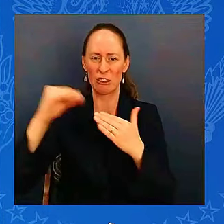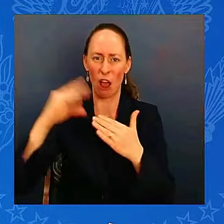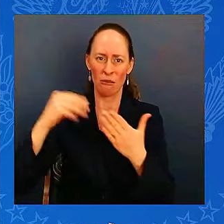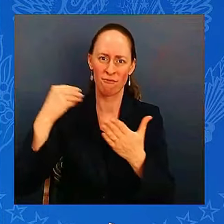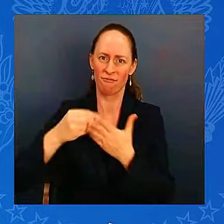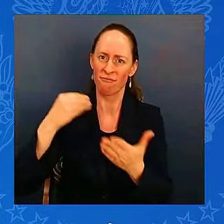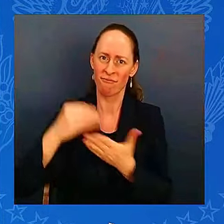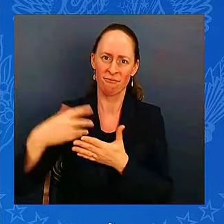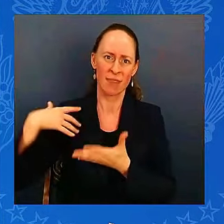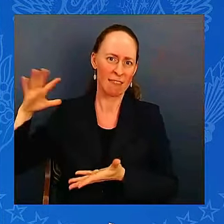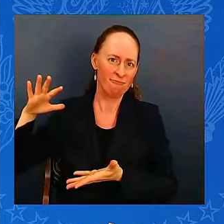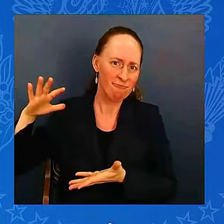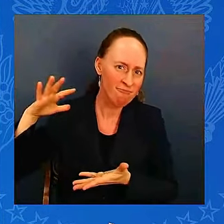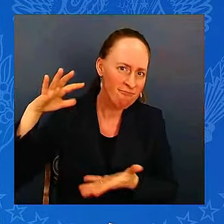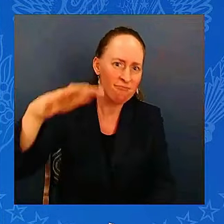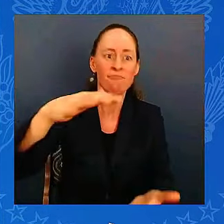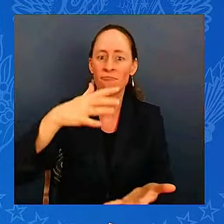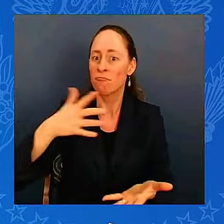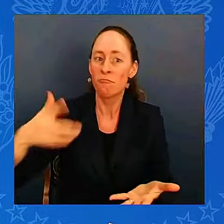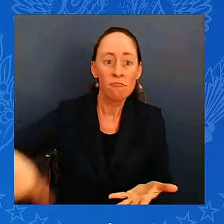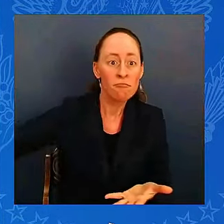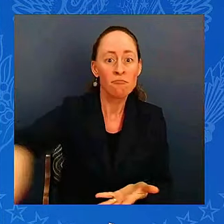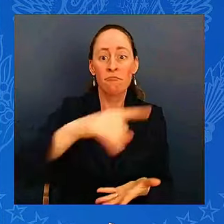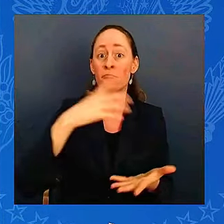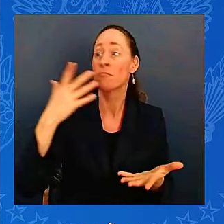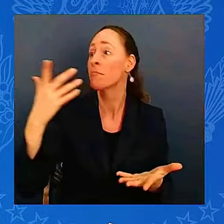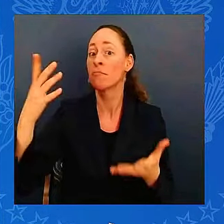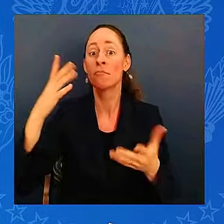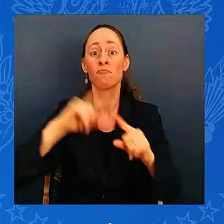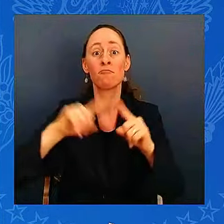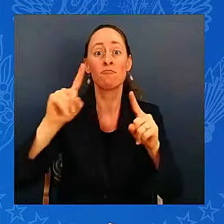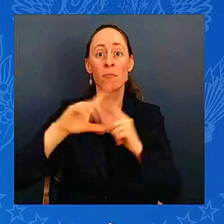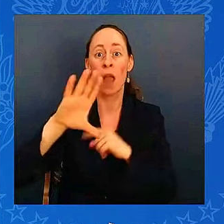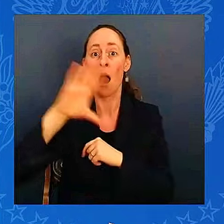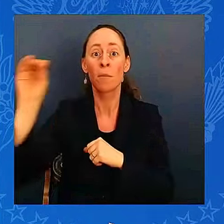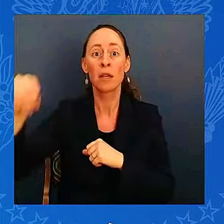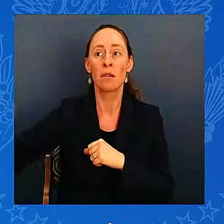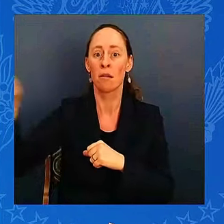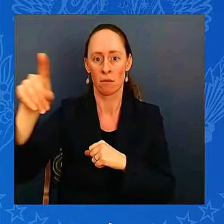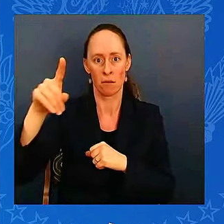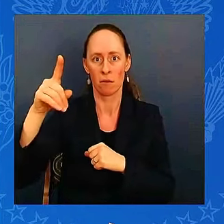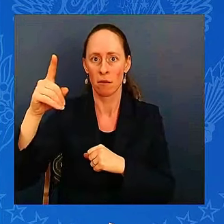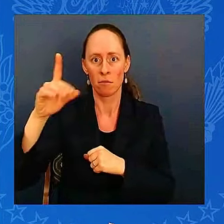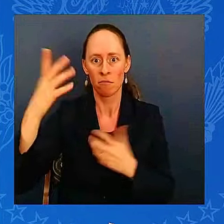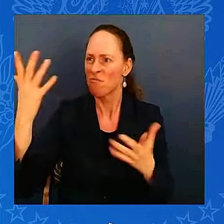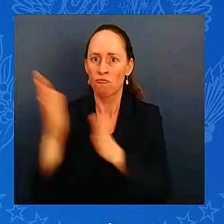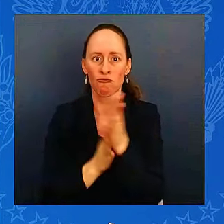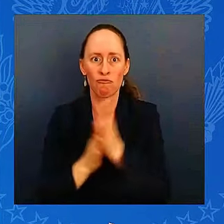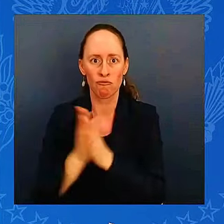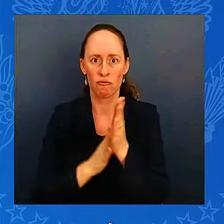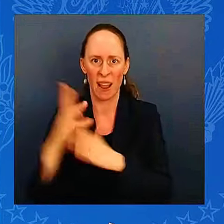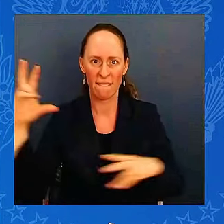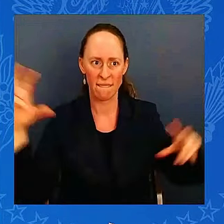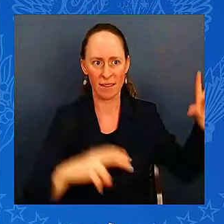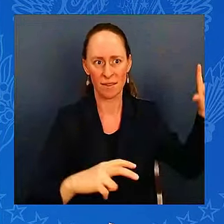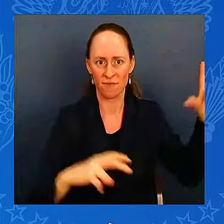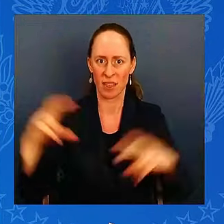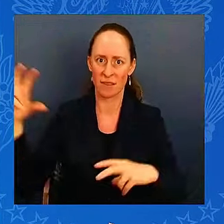have announced investments of nearly $1 trillion in clean energy manufacturing here in America in the last